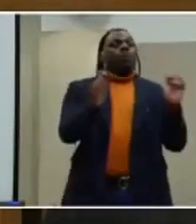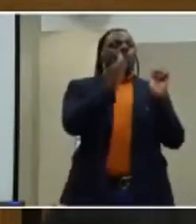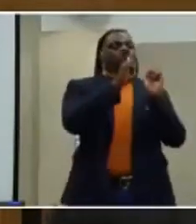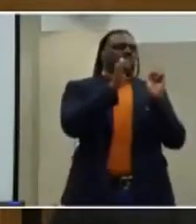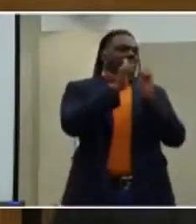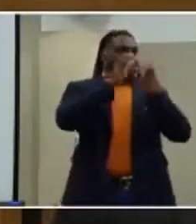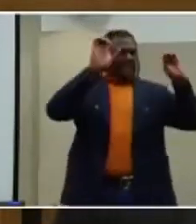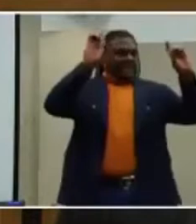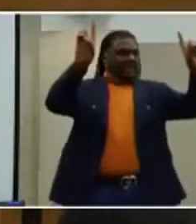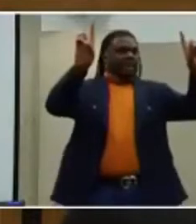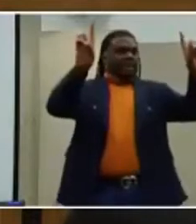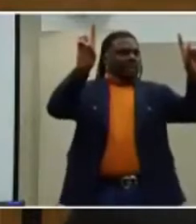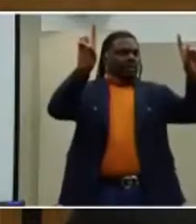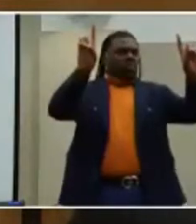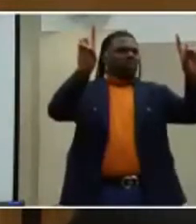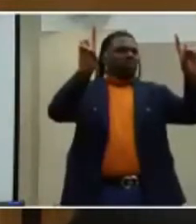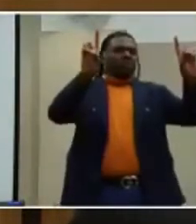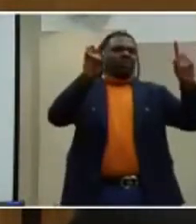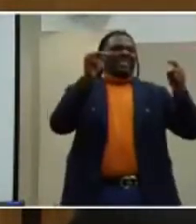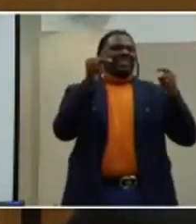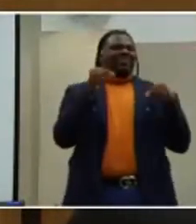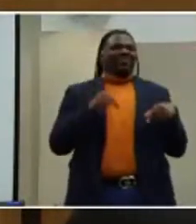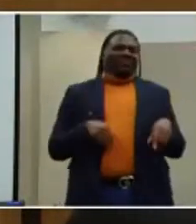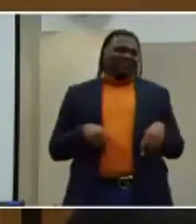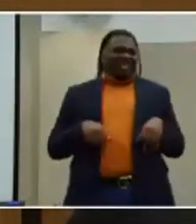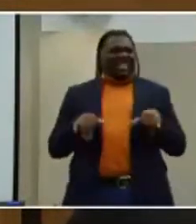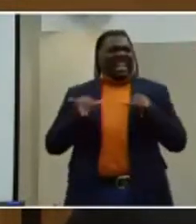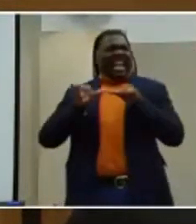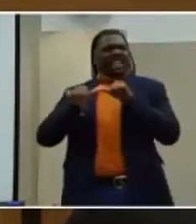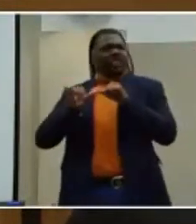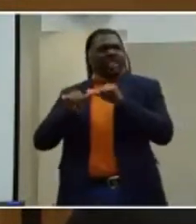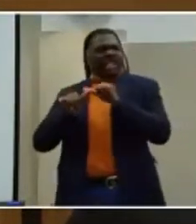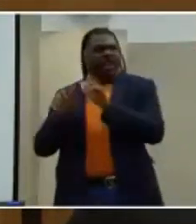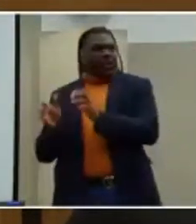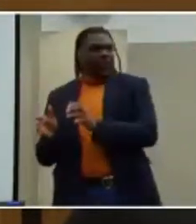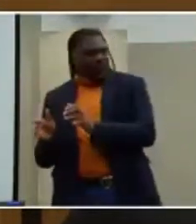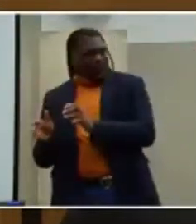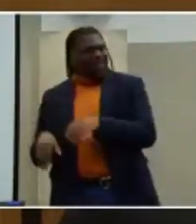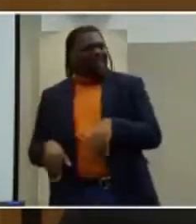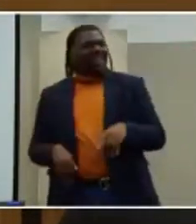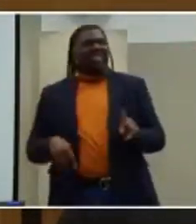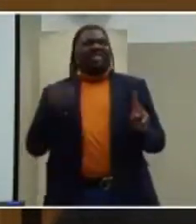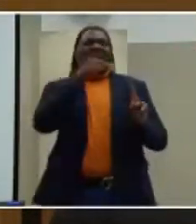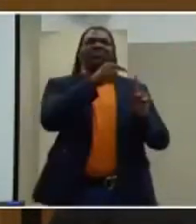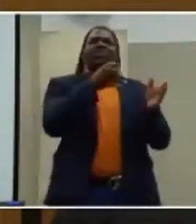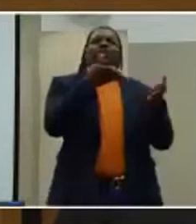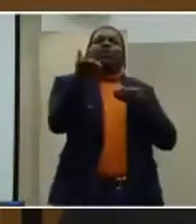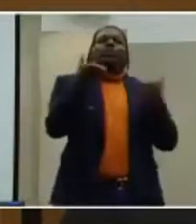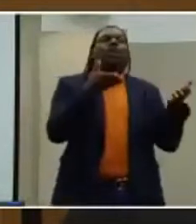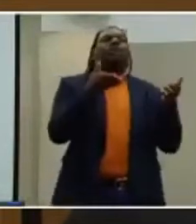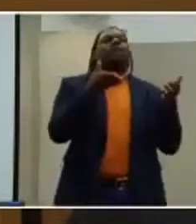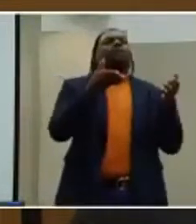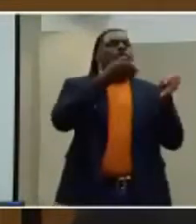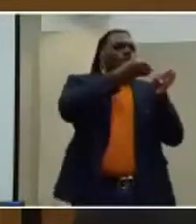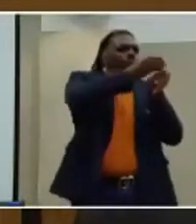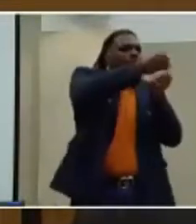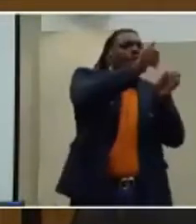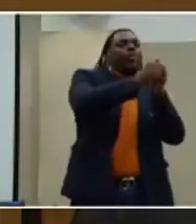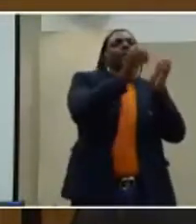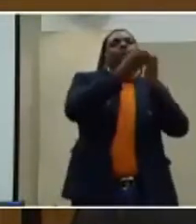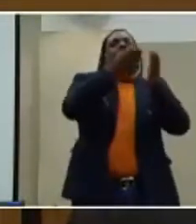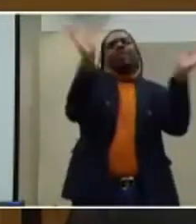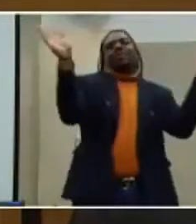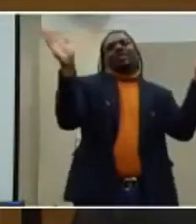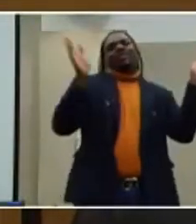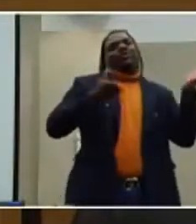education, an engineer, and she served most of her career in public